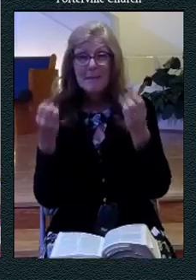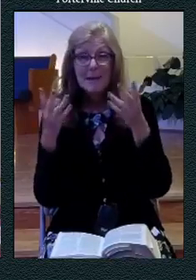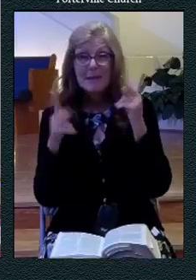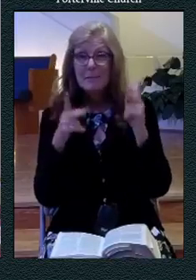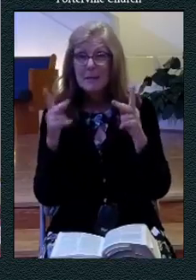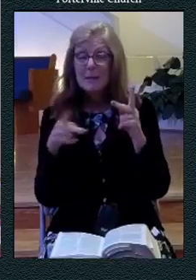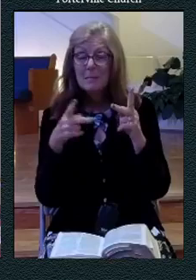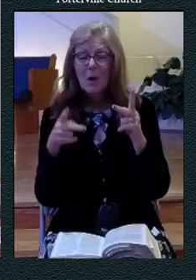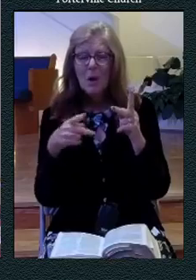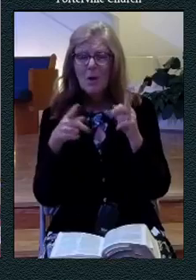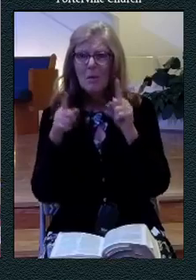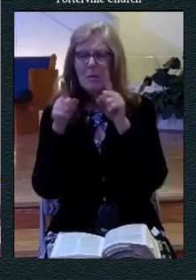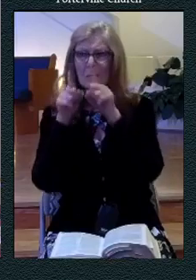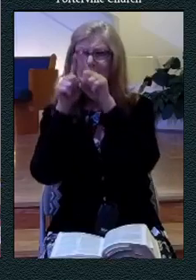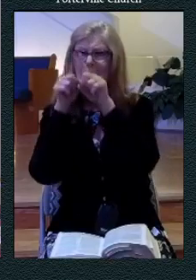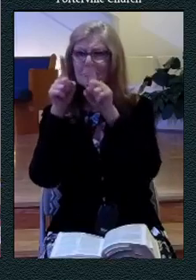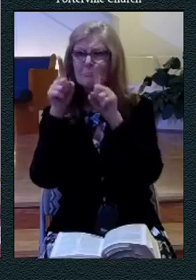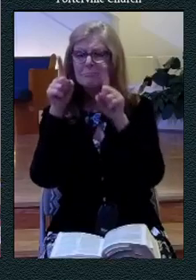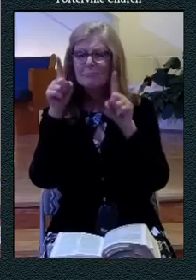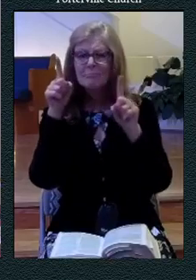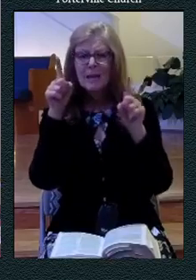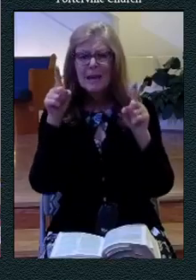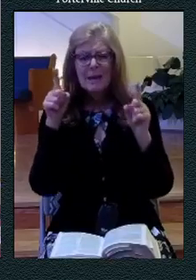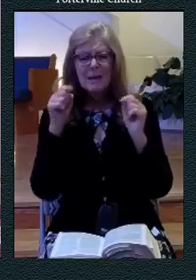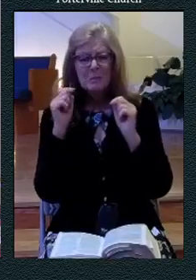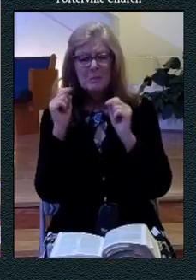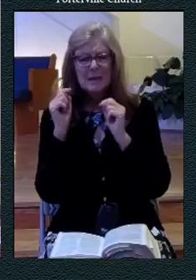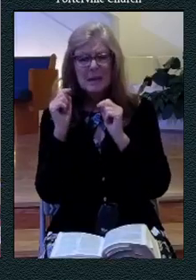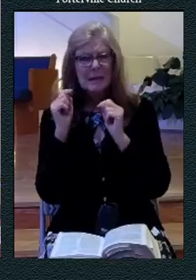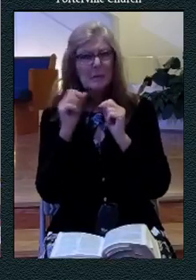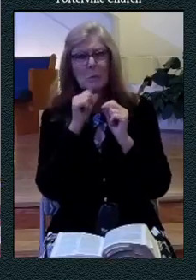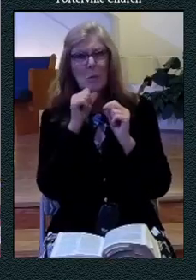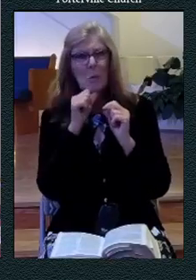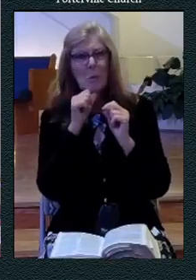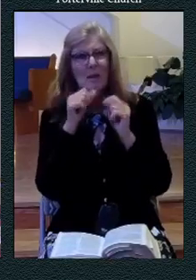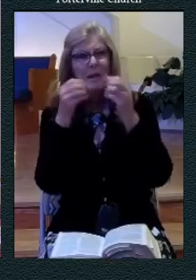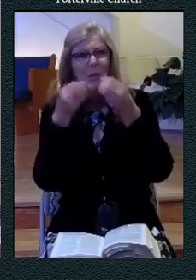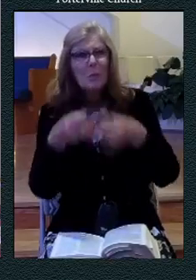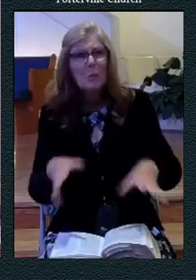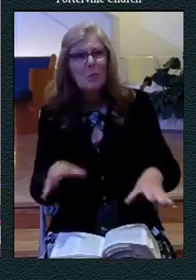sight, and we lose this kind of confidence.